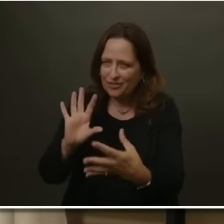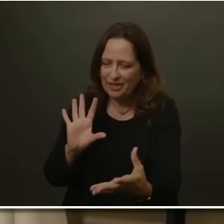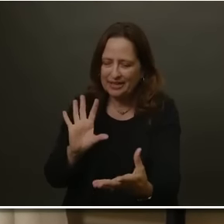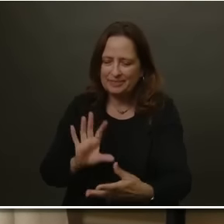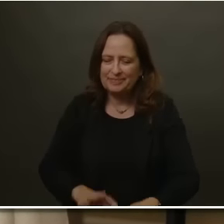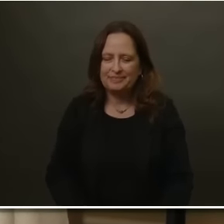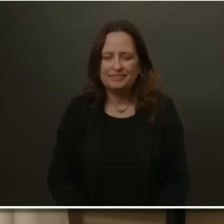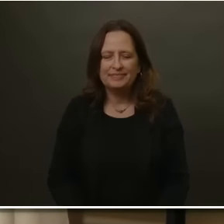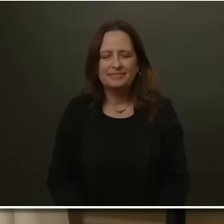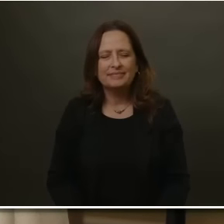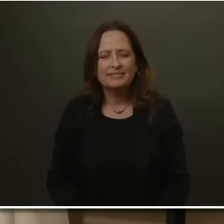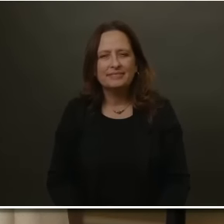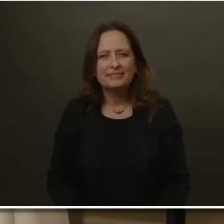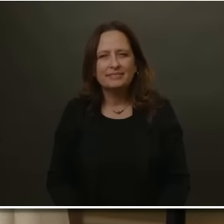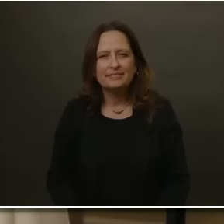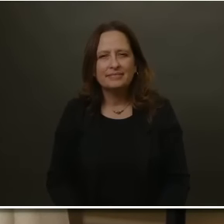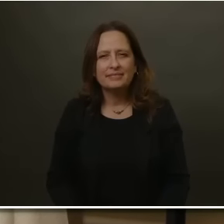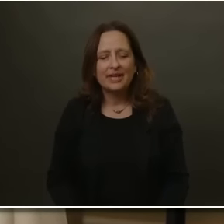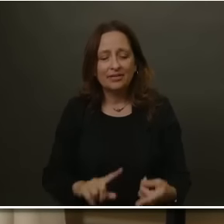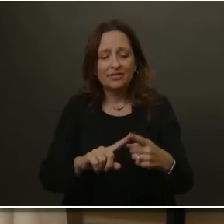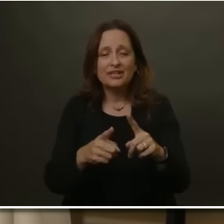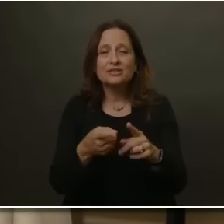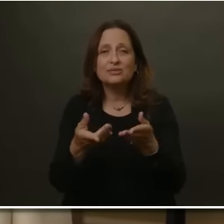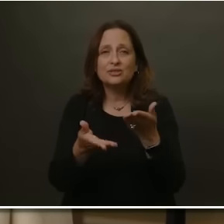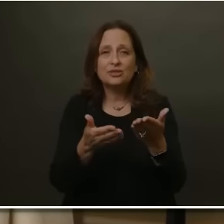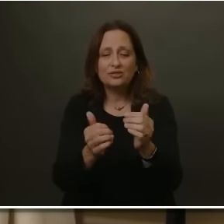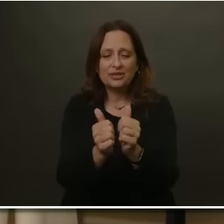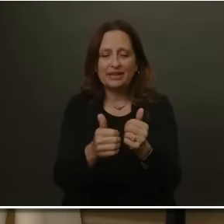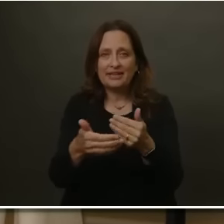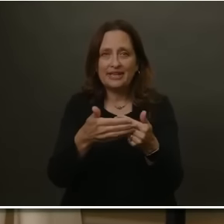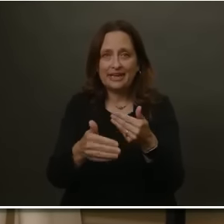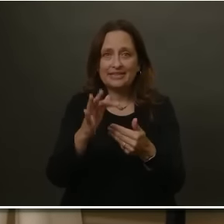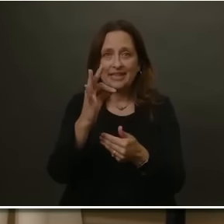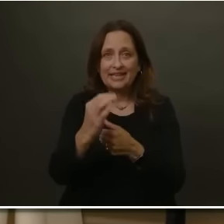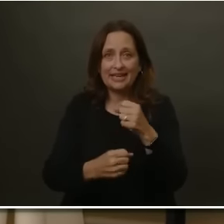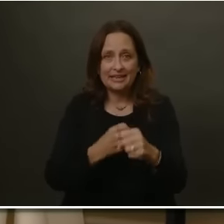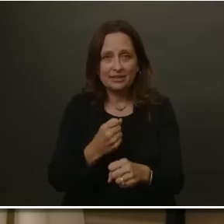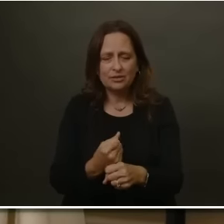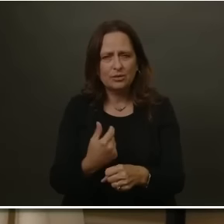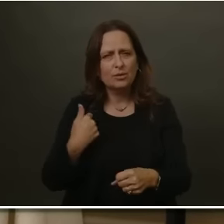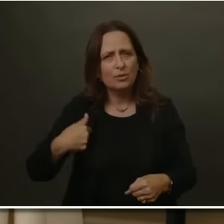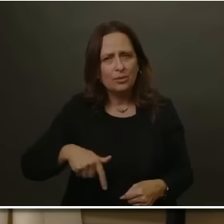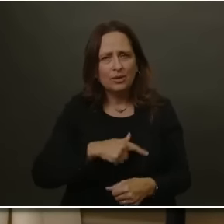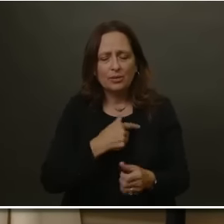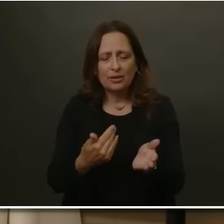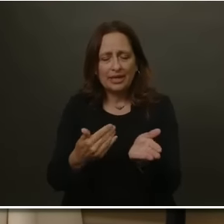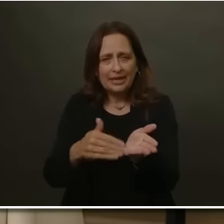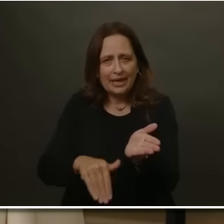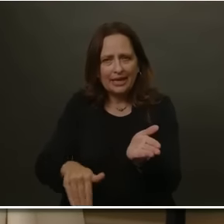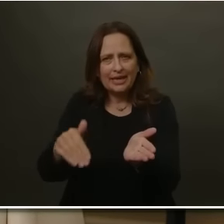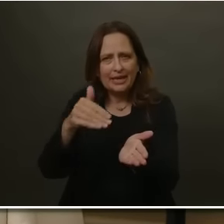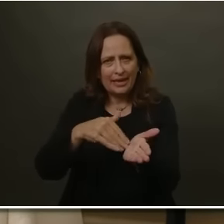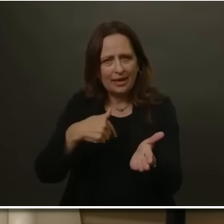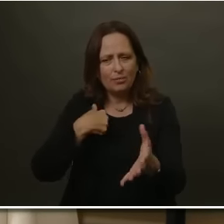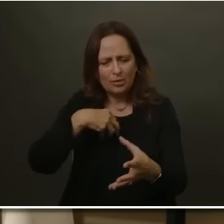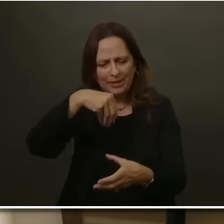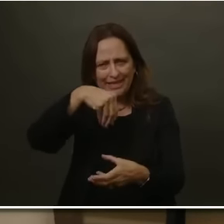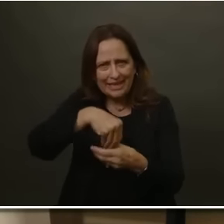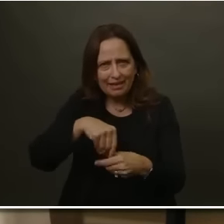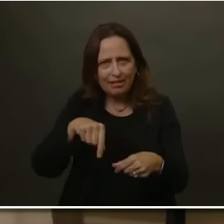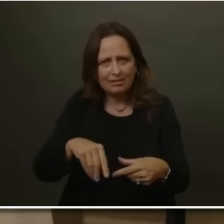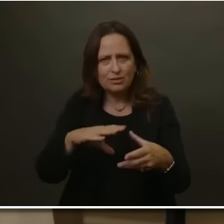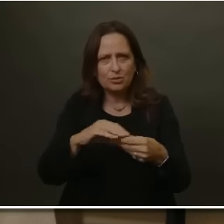Friends, as we serve together over the next 9 years, we will find ourselves again and again in this story. We